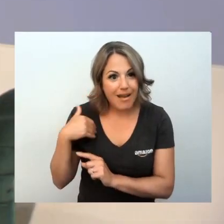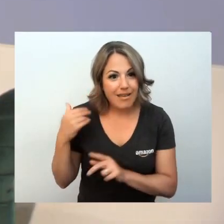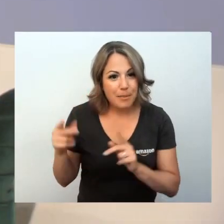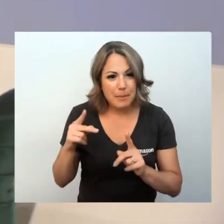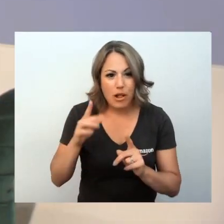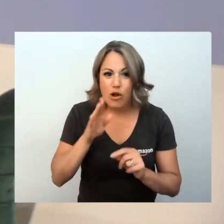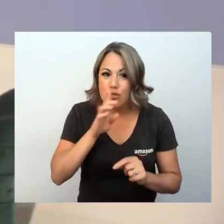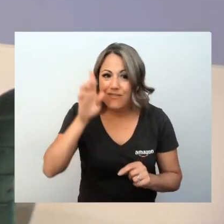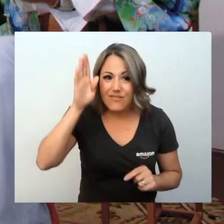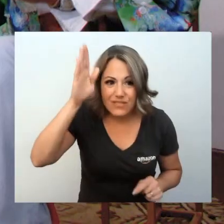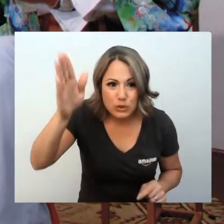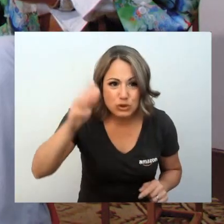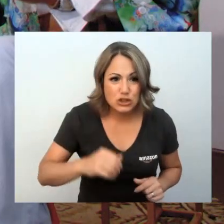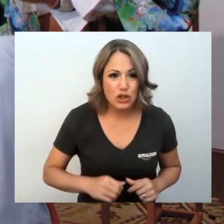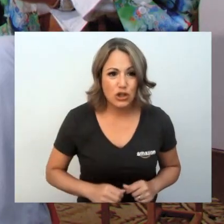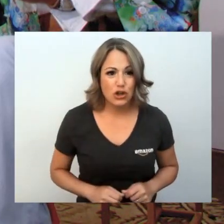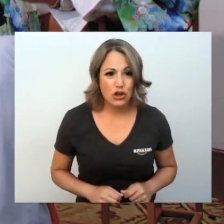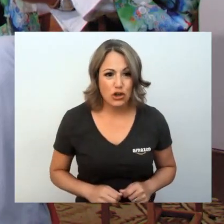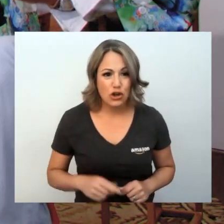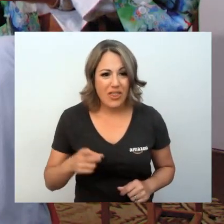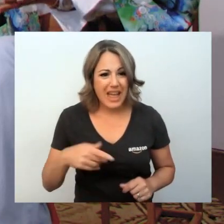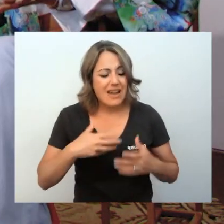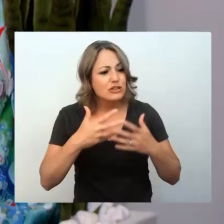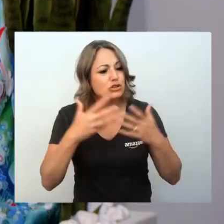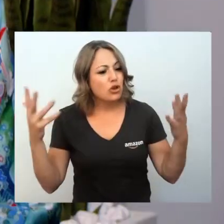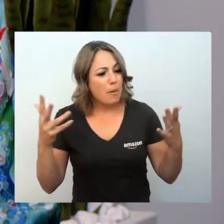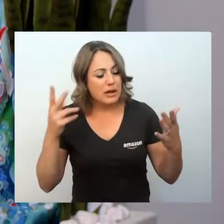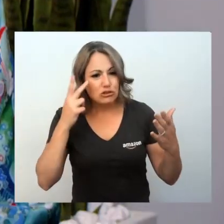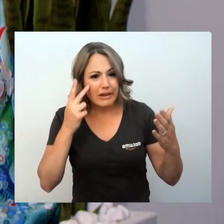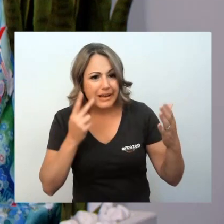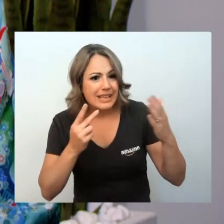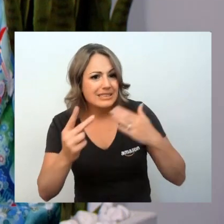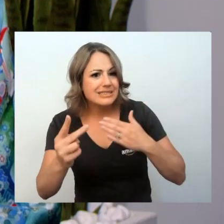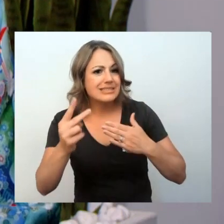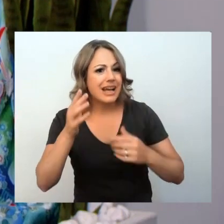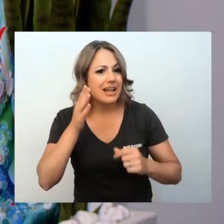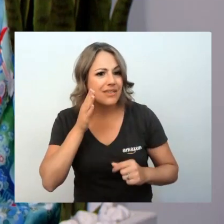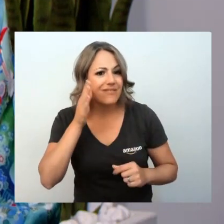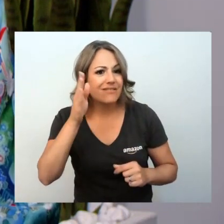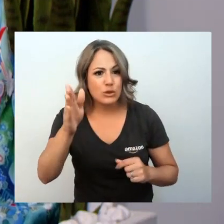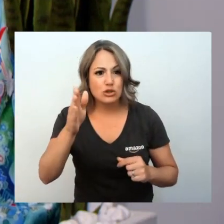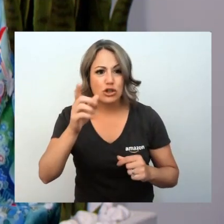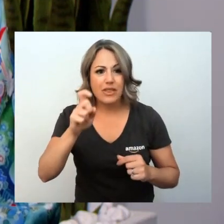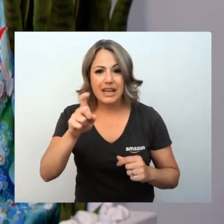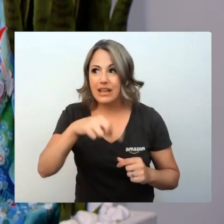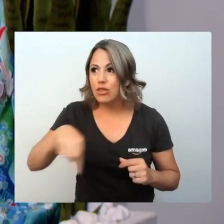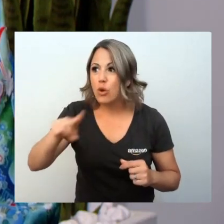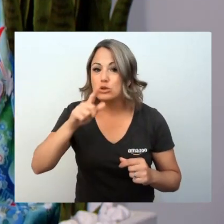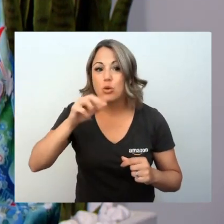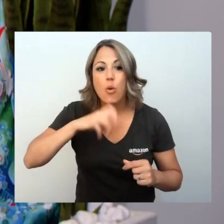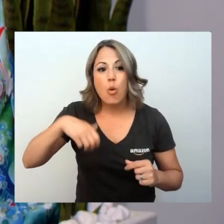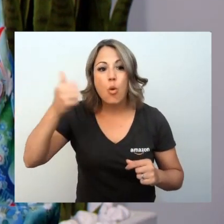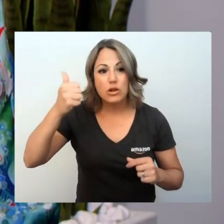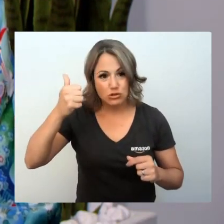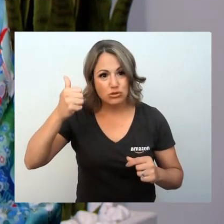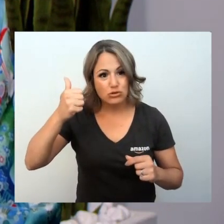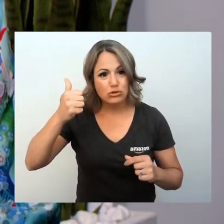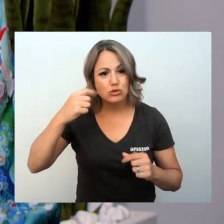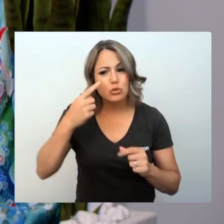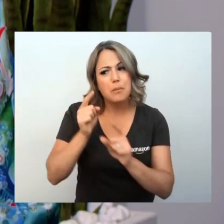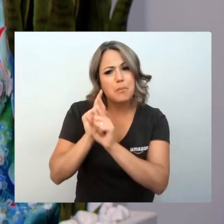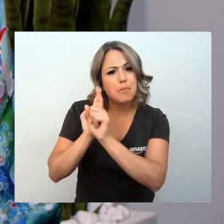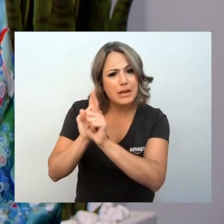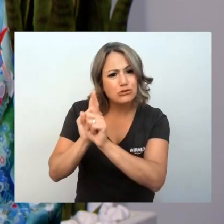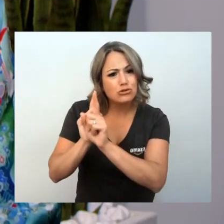they're the future, Right, and they right. have so many answers and so much insight, but they need the people who are older than them or the elders to like